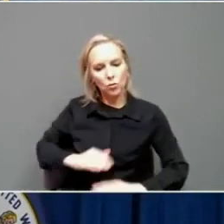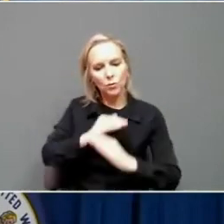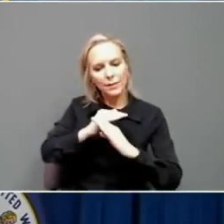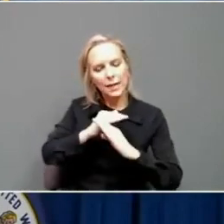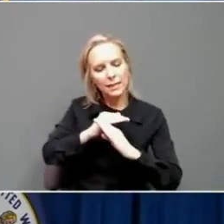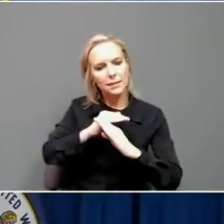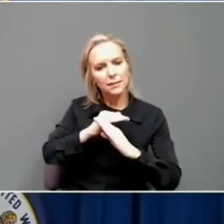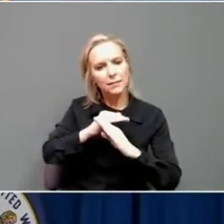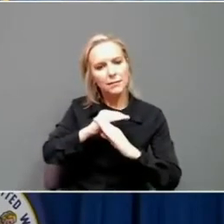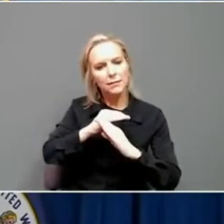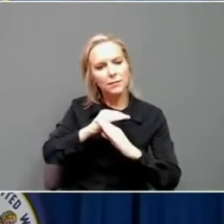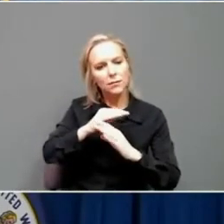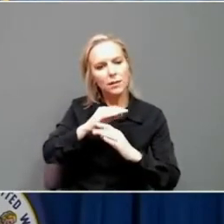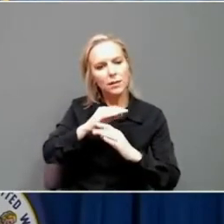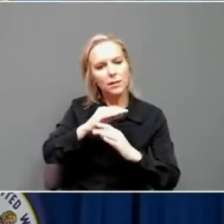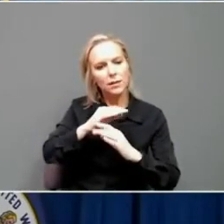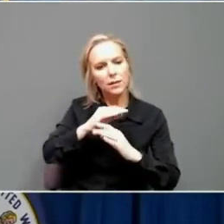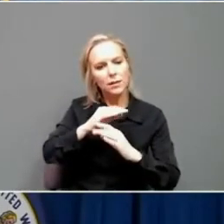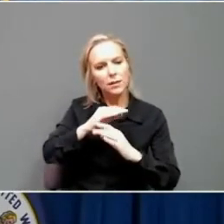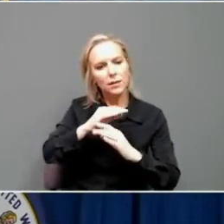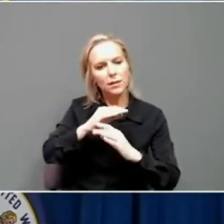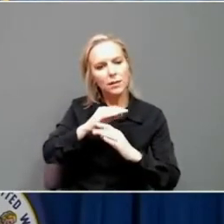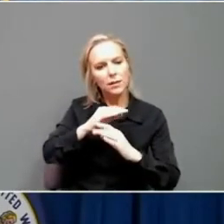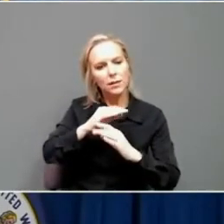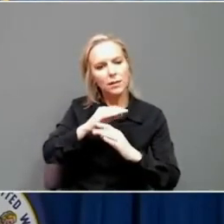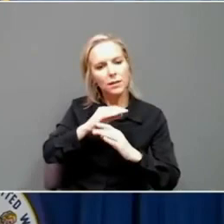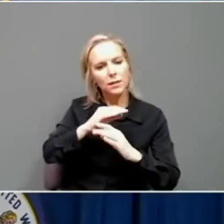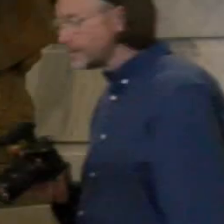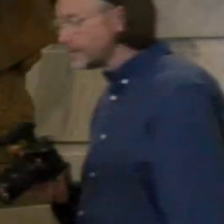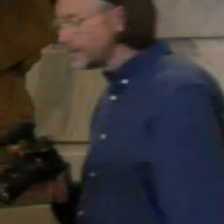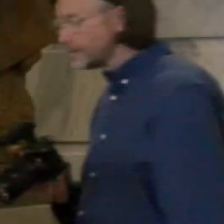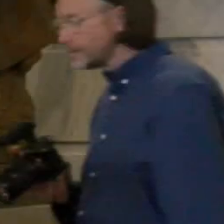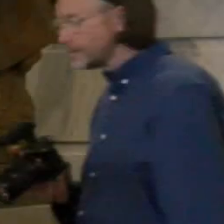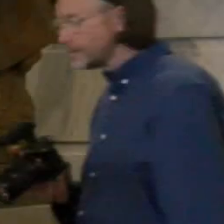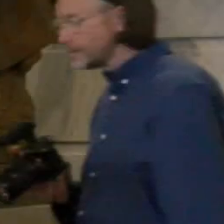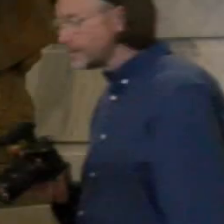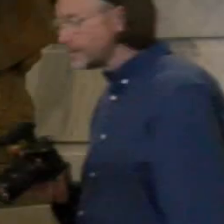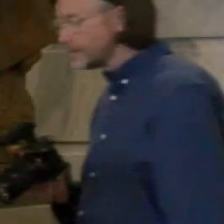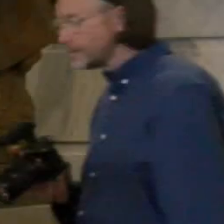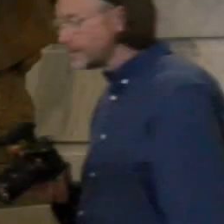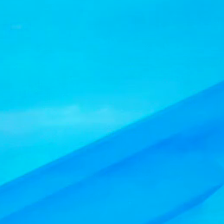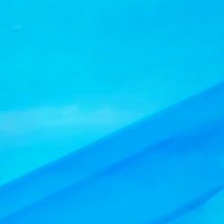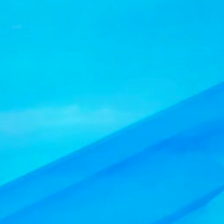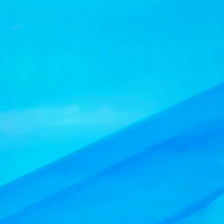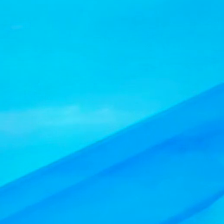industry that Kentucky can be very proud of. After years of heated debate,